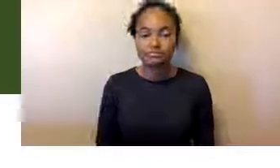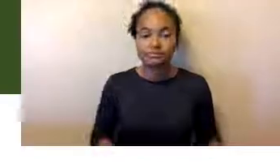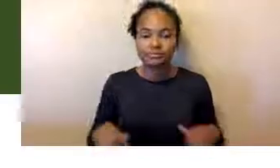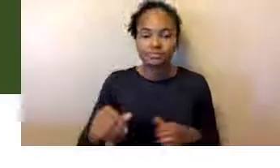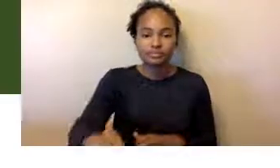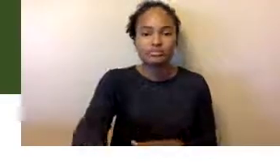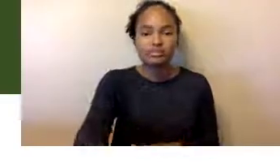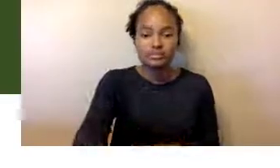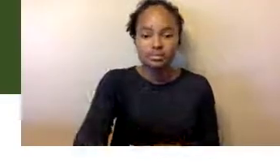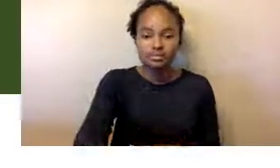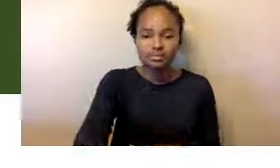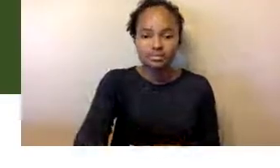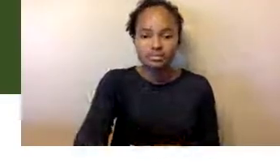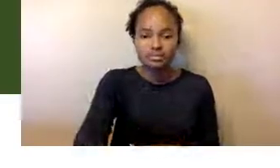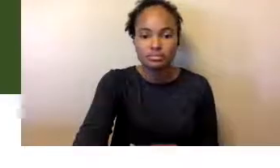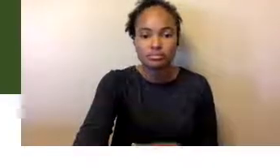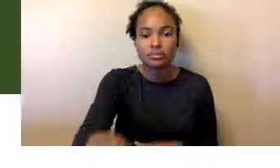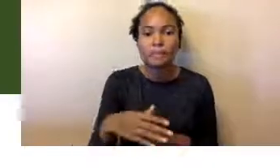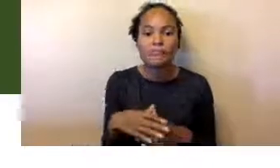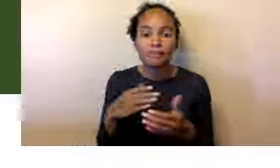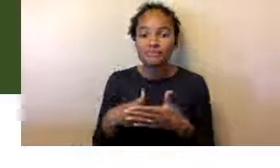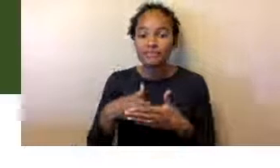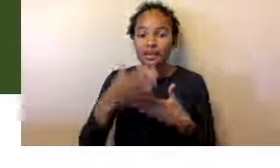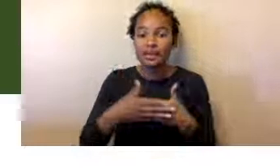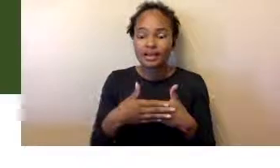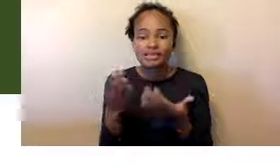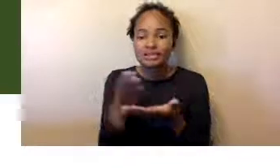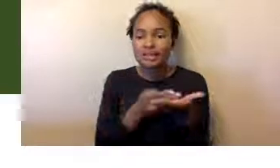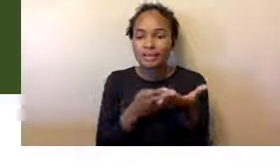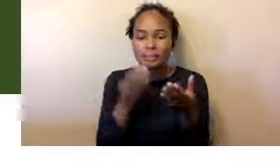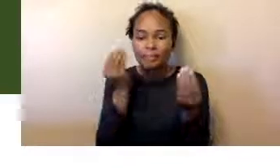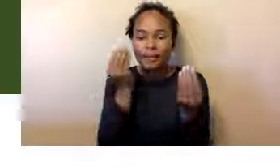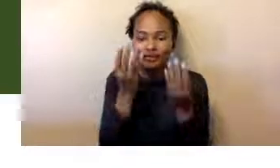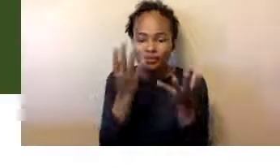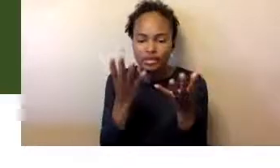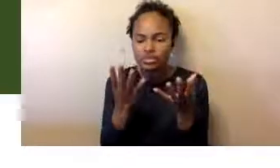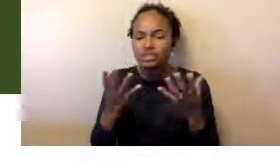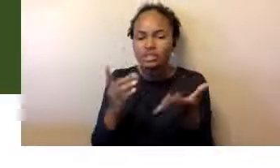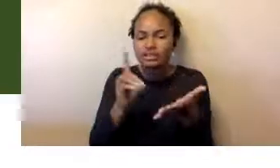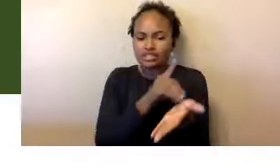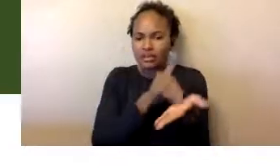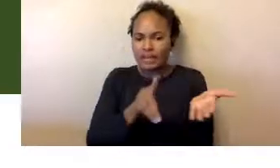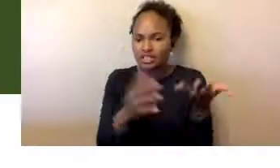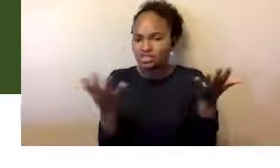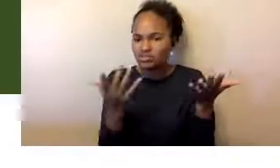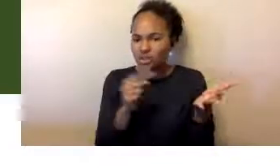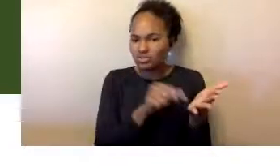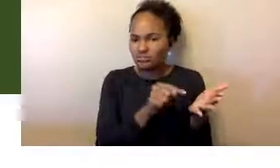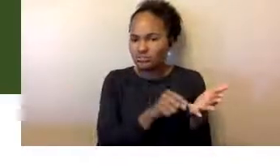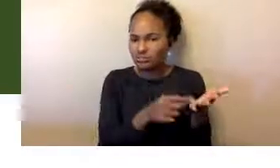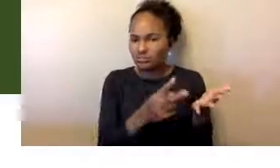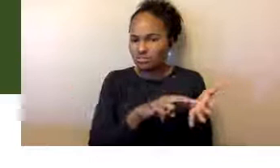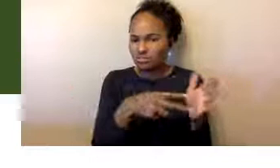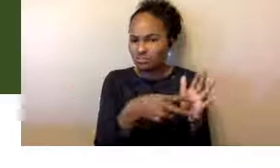So this is just some information about what is considered discrimination under the ADA.